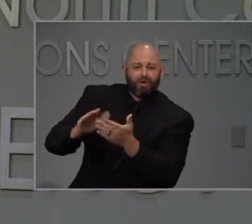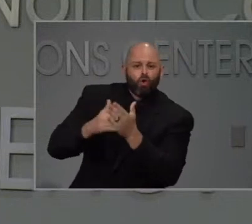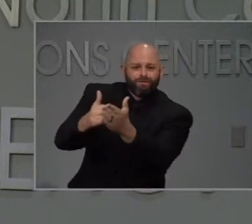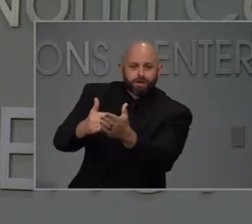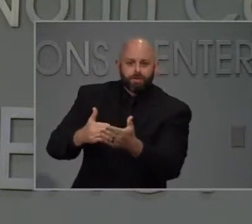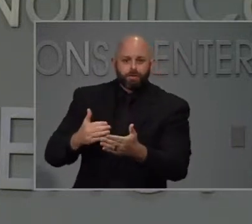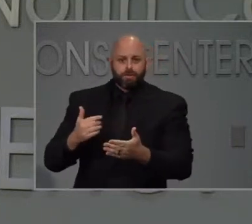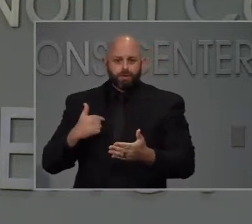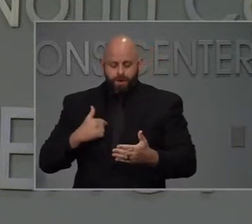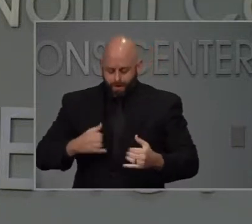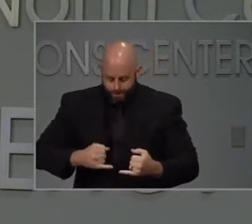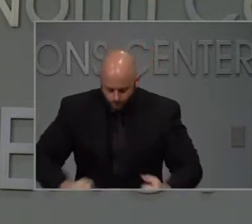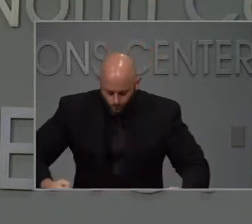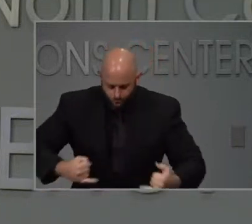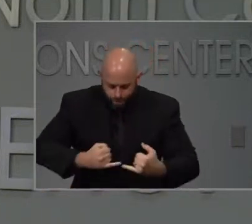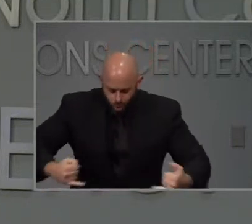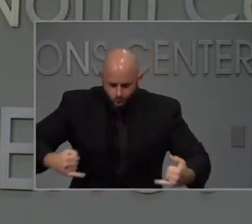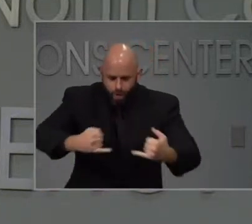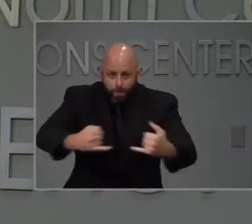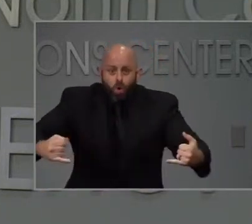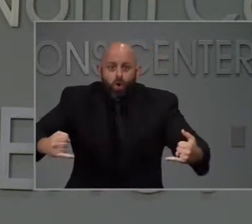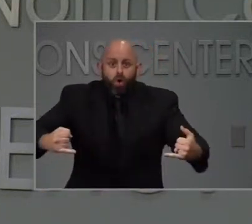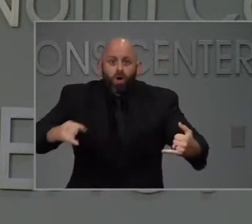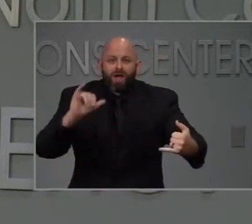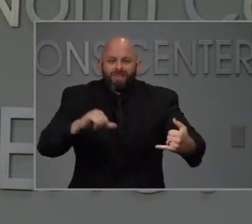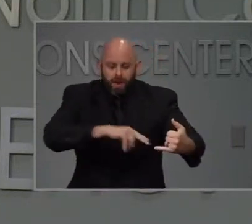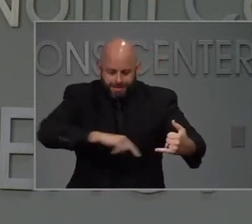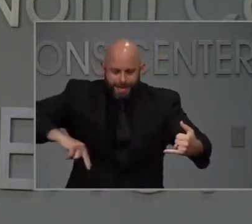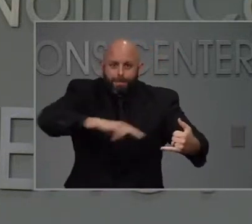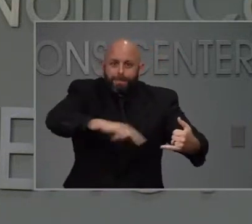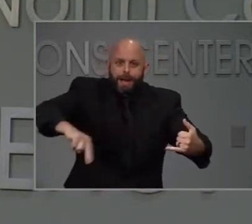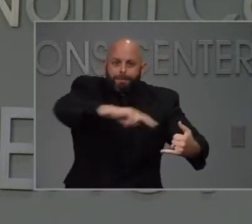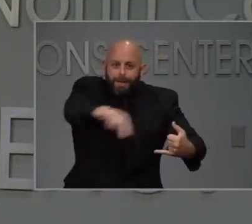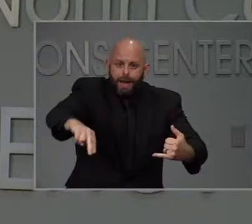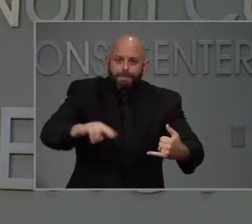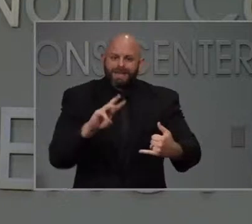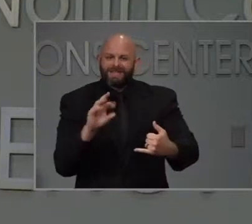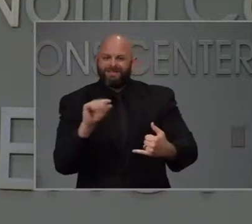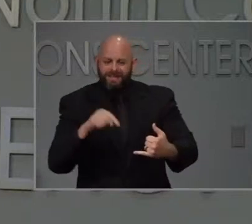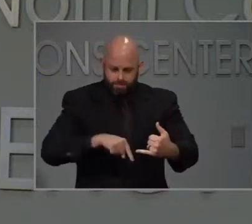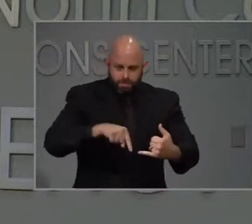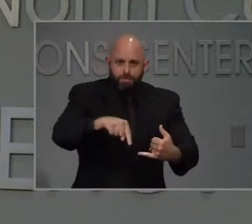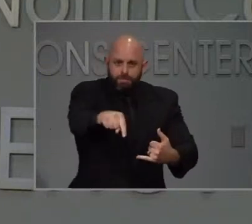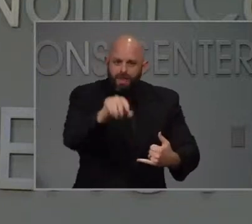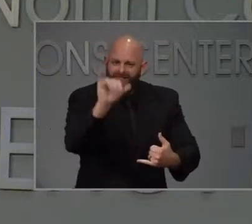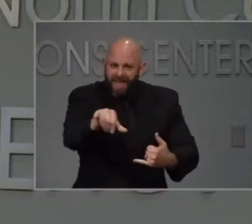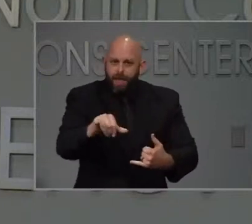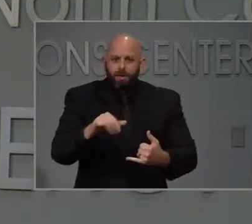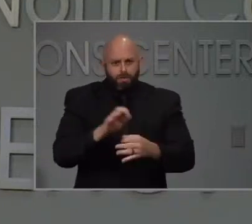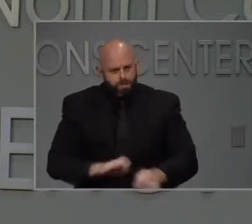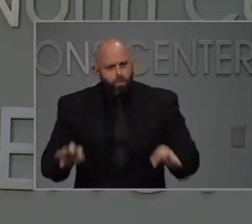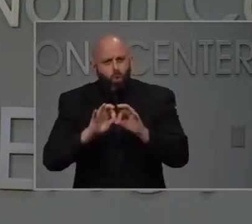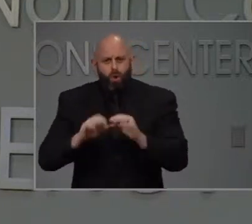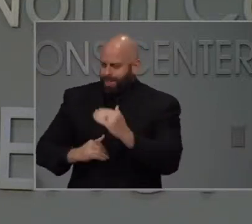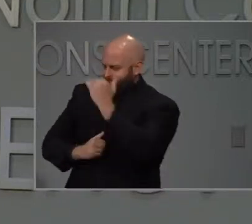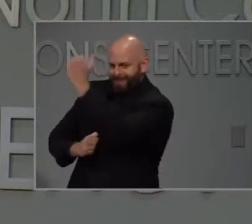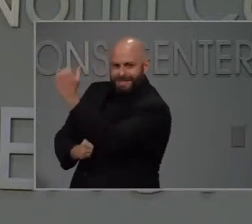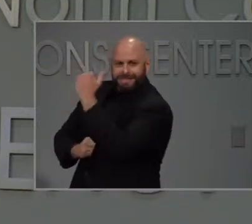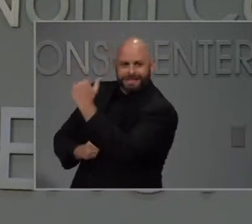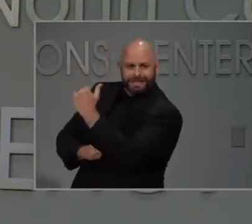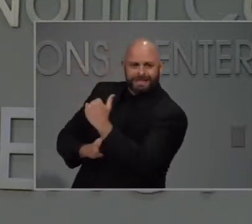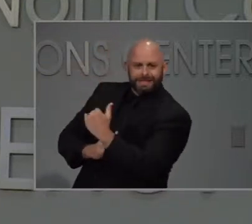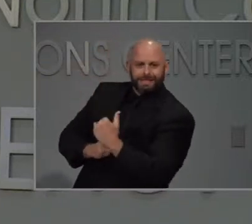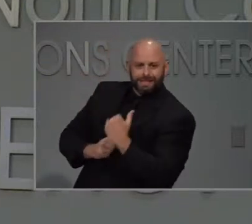the floor to make sure people are social distancing. These are going to be important steps and probably